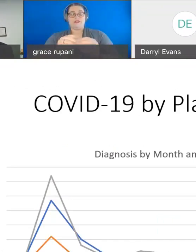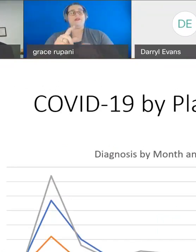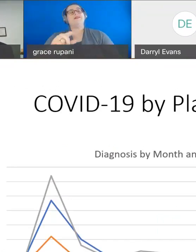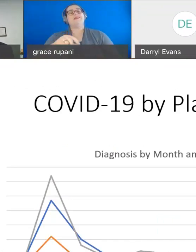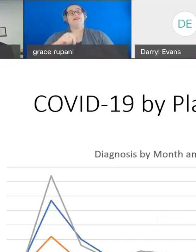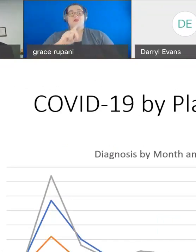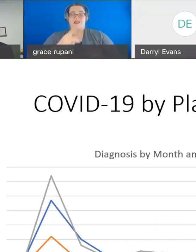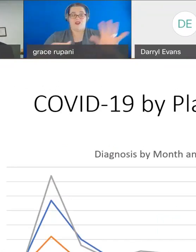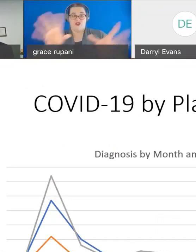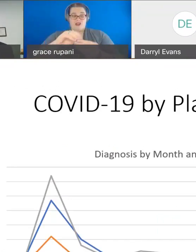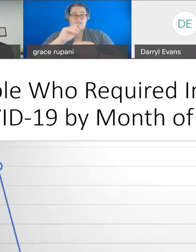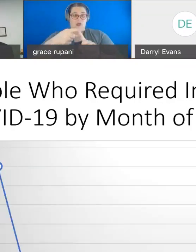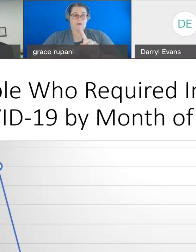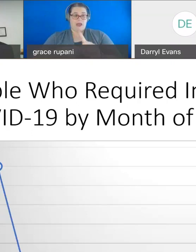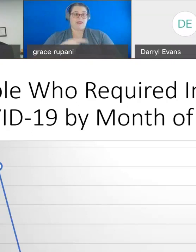homes.